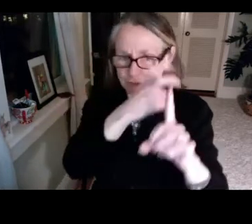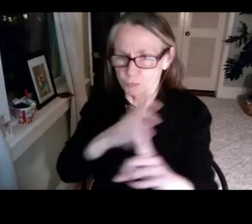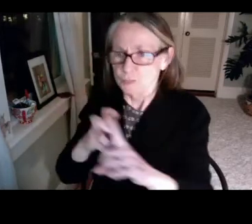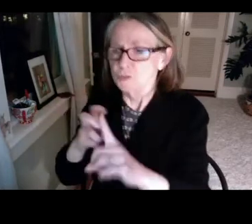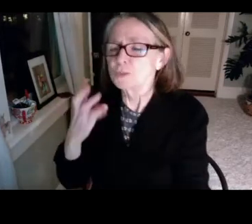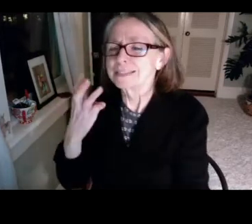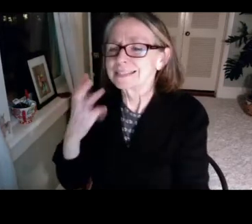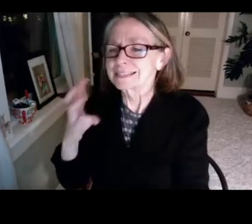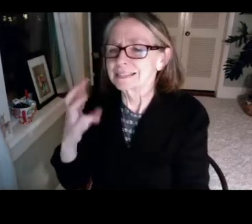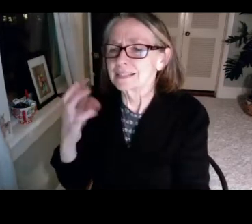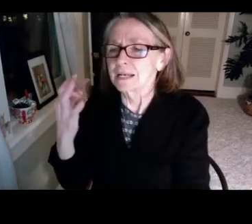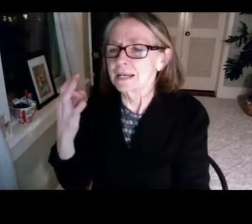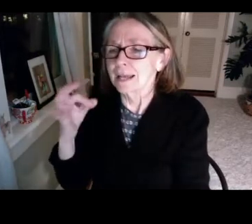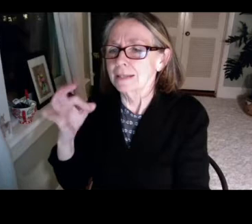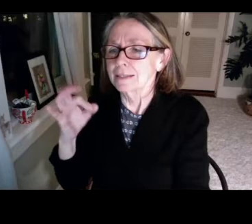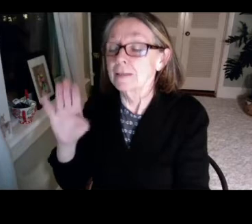1619B.